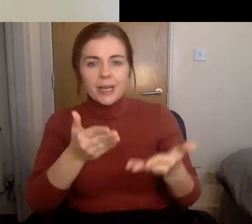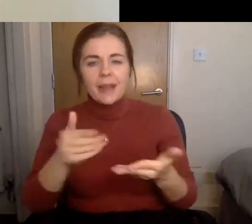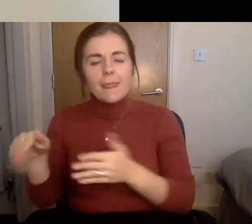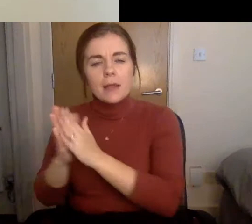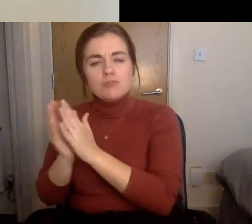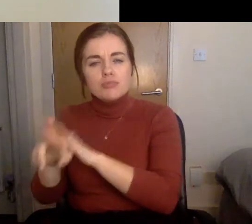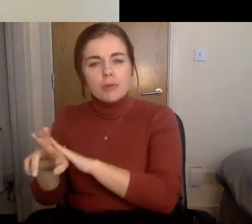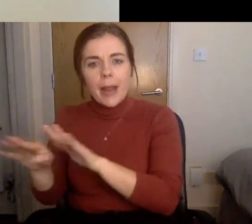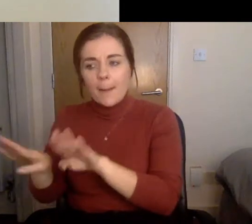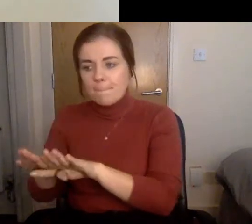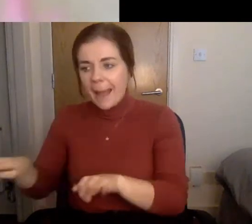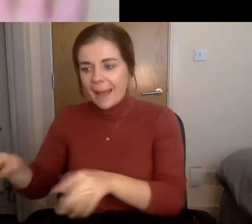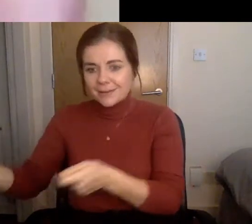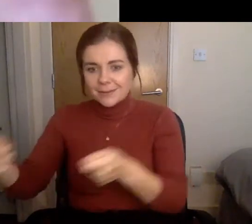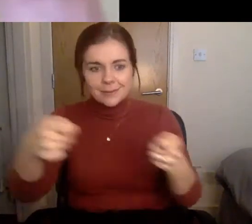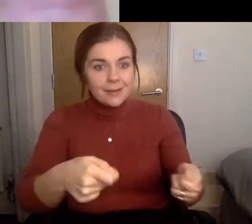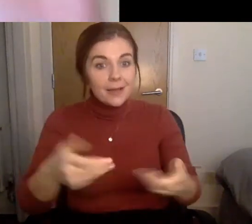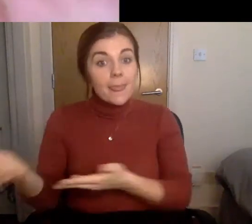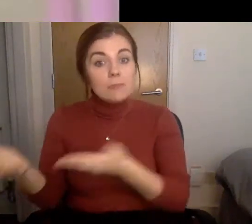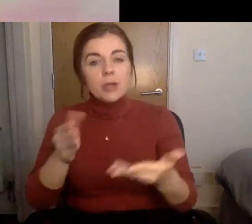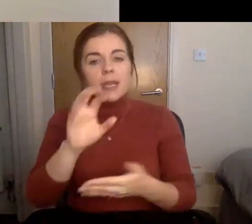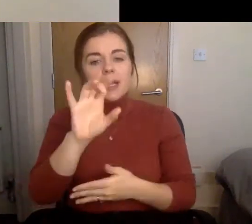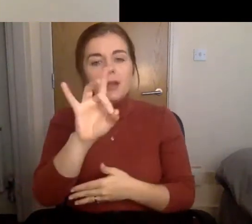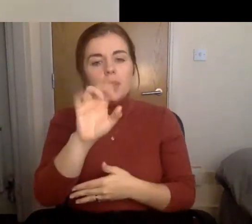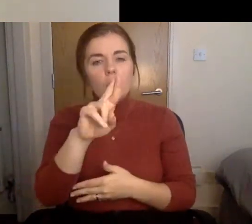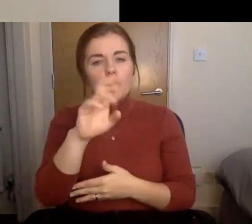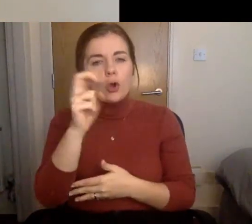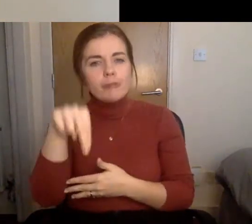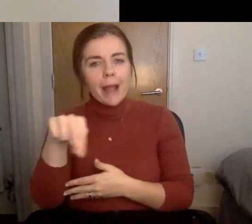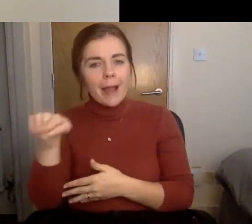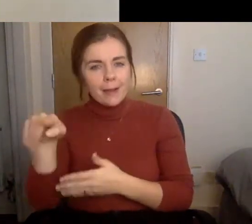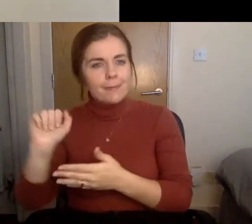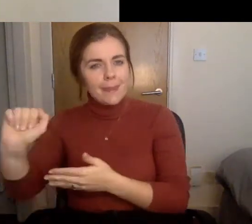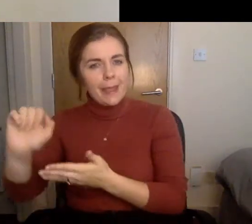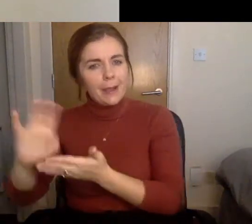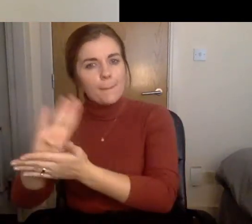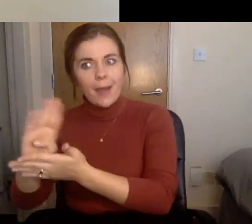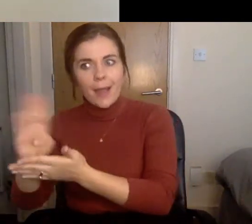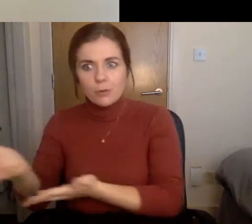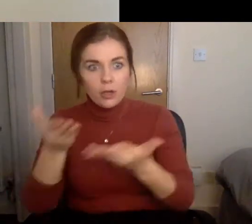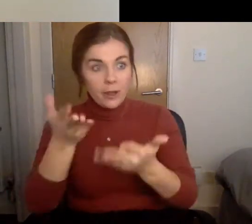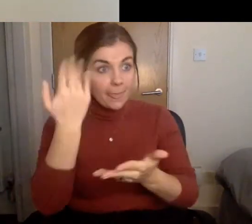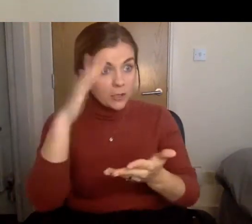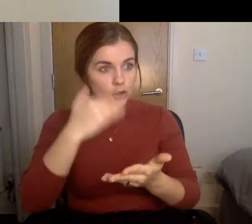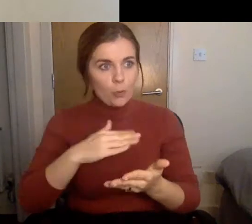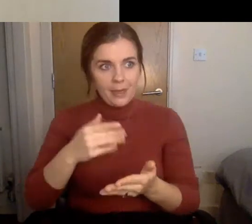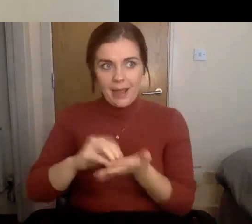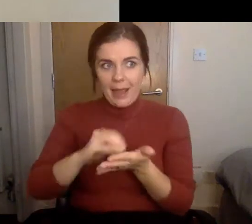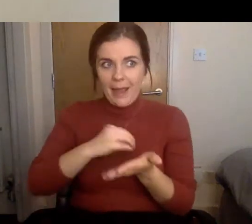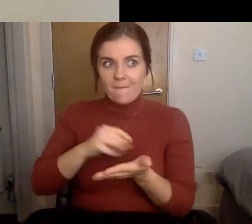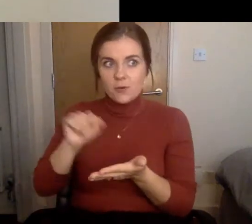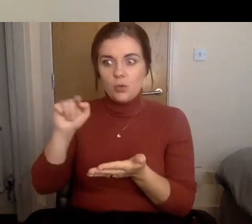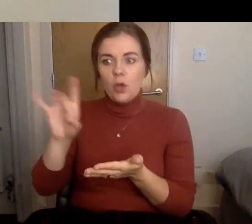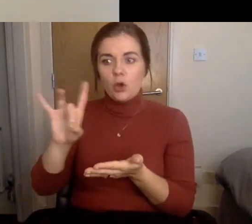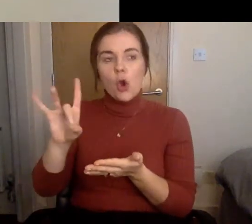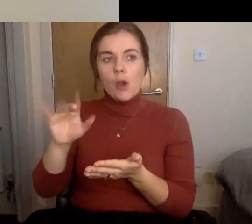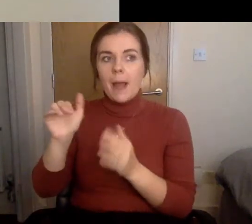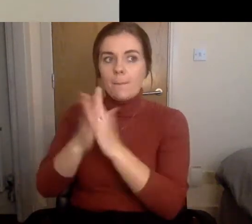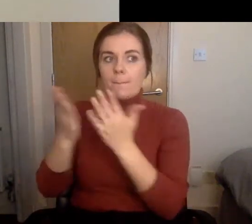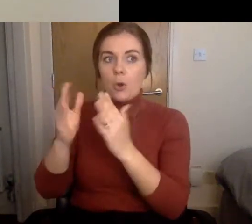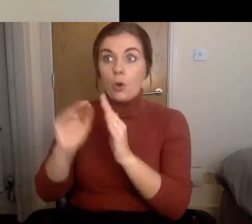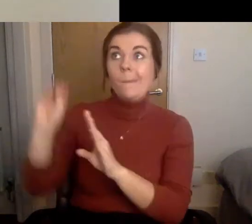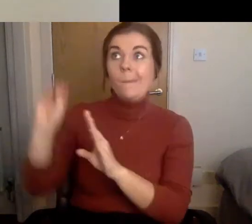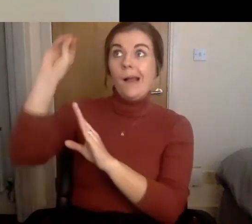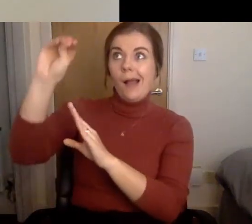Quran, they show us where to put it up high above all the other books when they're storing it, all of these things, and that's wonderful. I've had other kids in my class